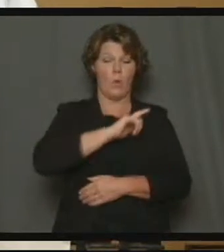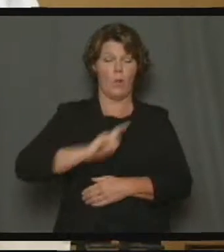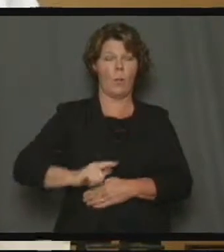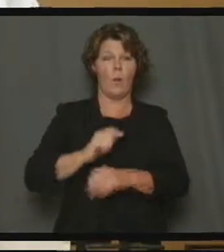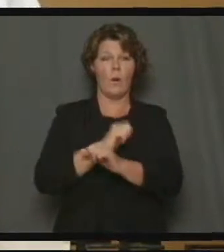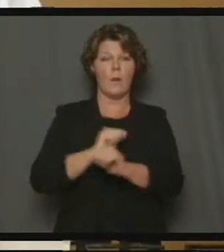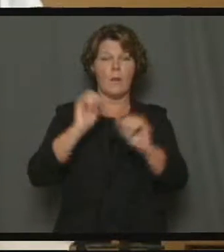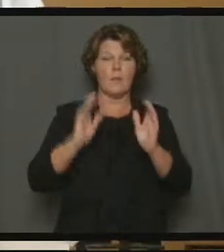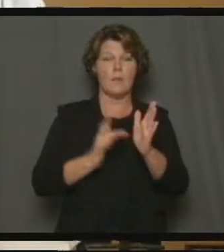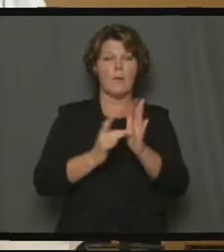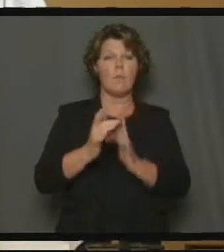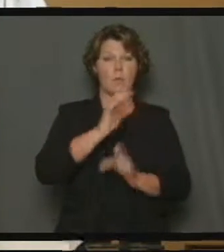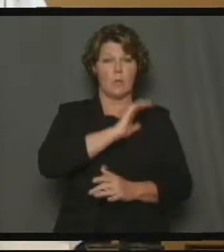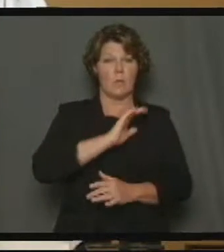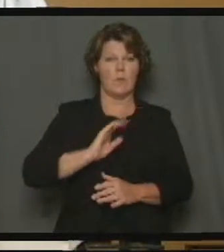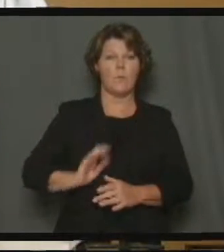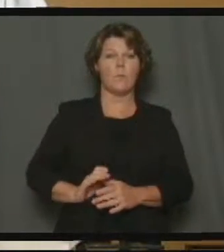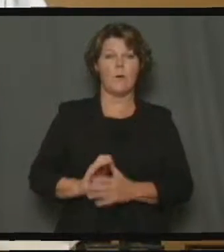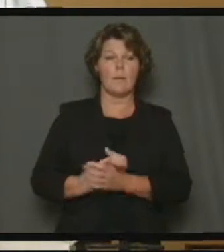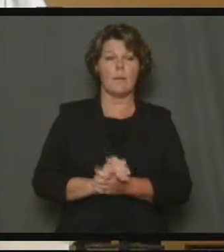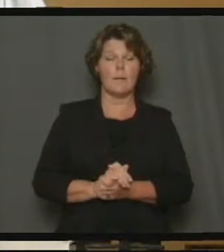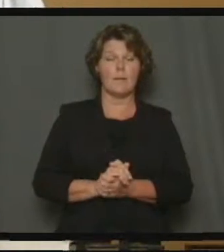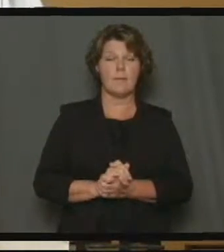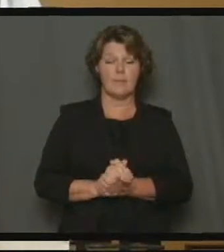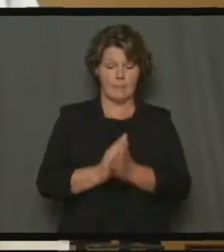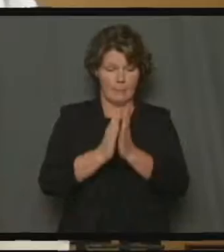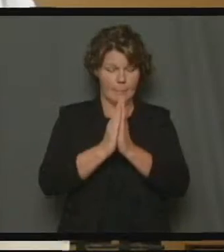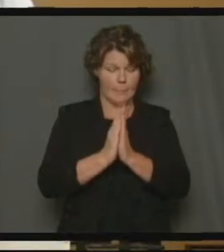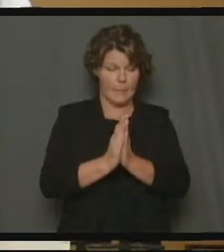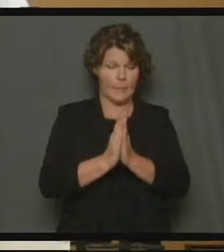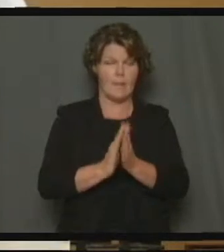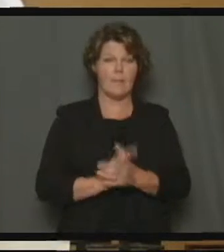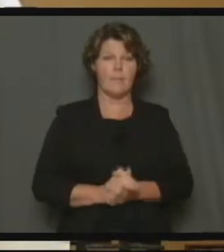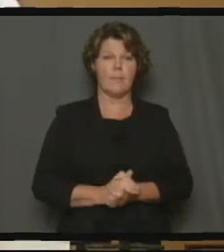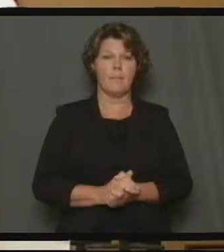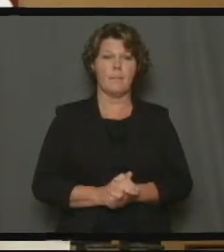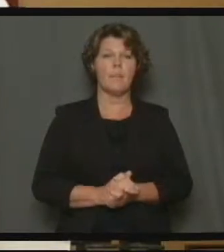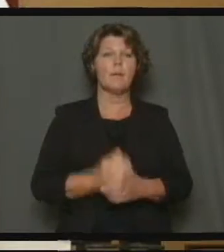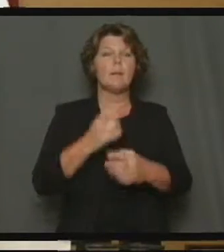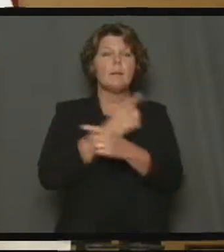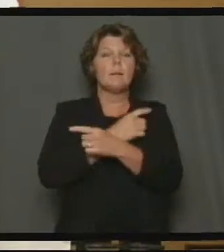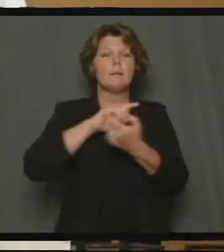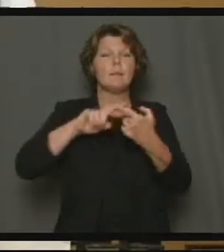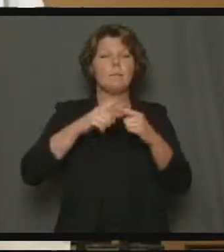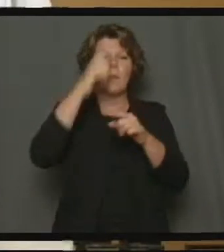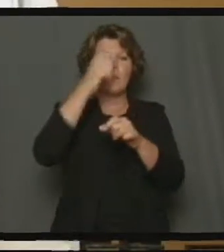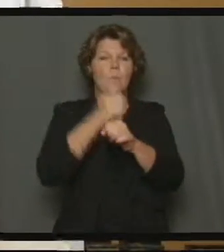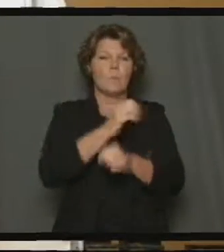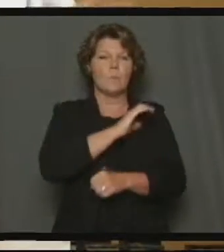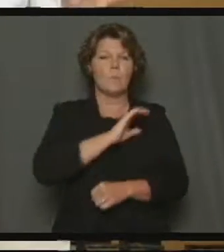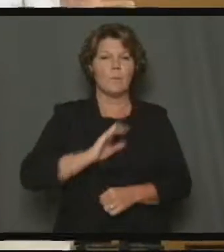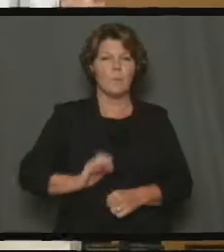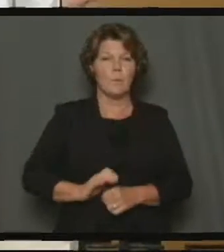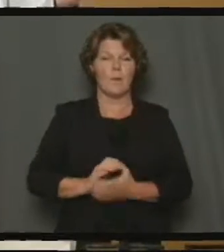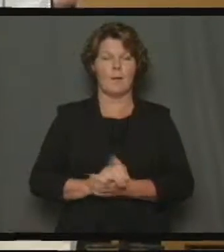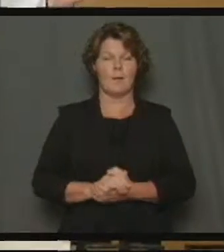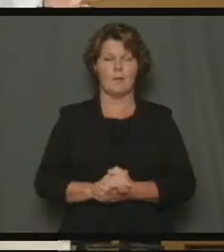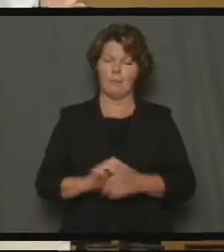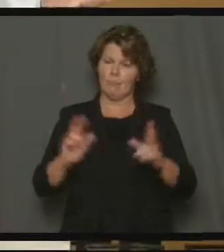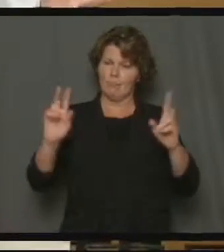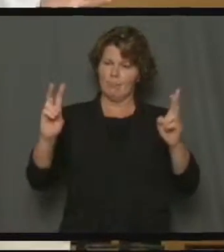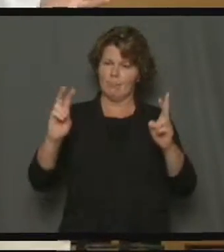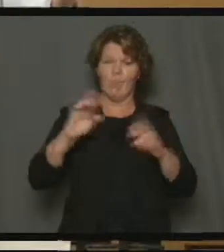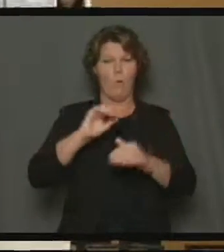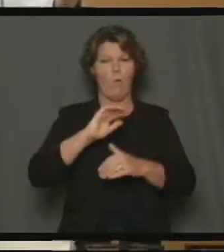Lord and Savior Jesus Christ. Amen. Well, dear friends in Christ, All Saints